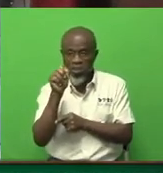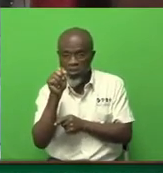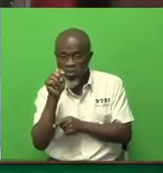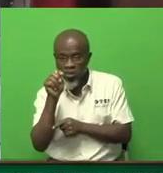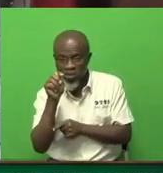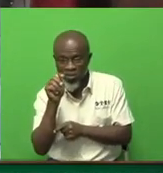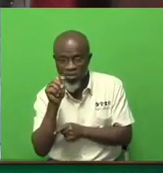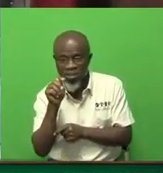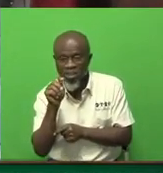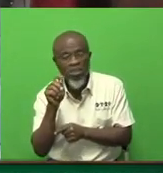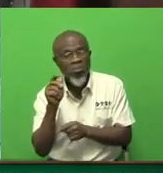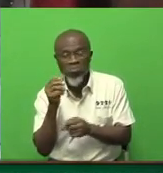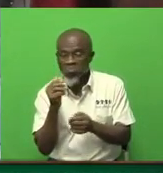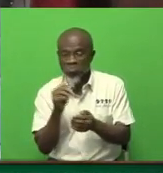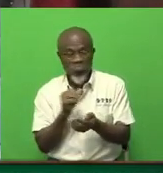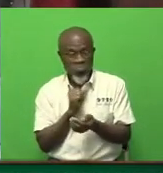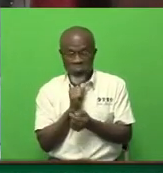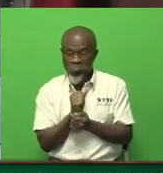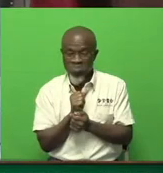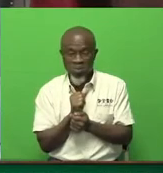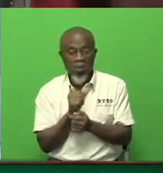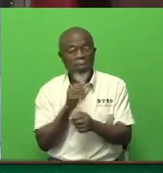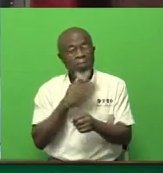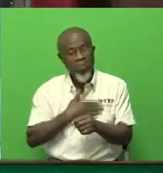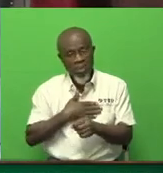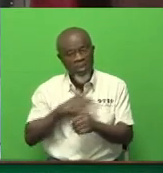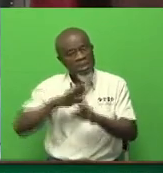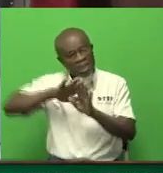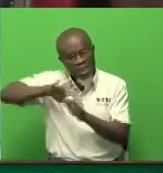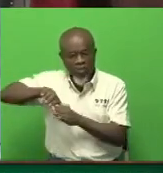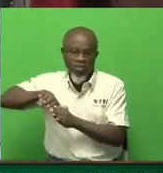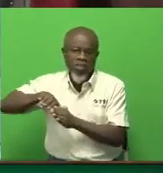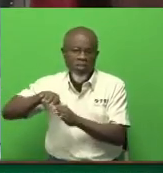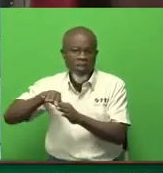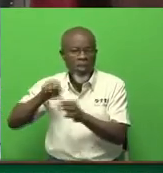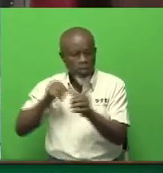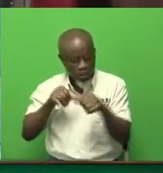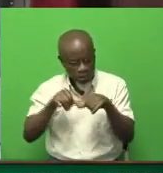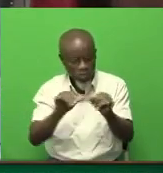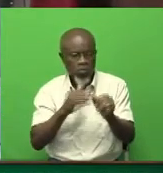the constitutionality so please leave that and go on